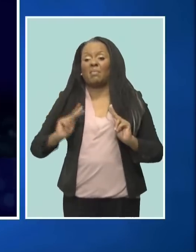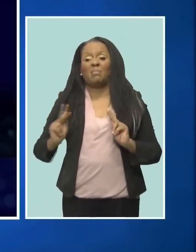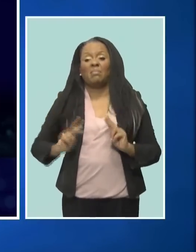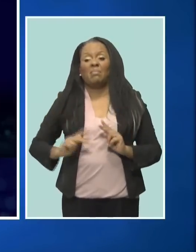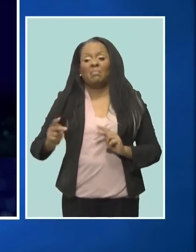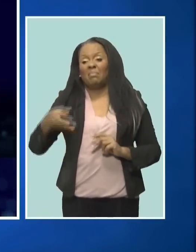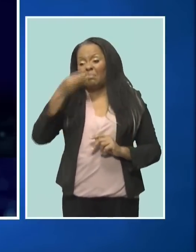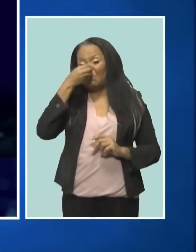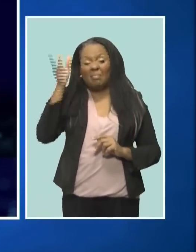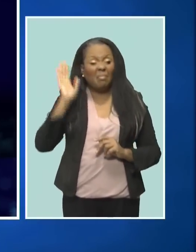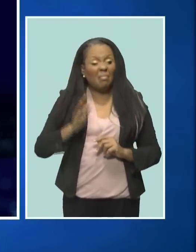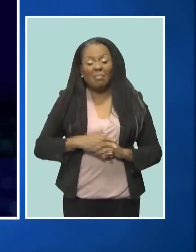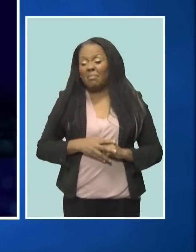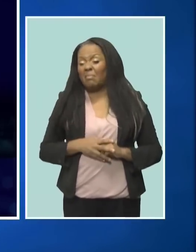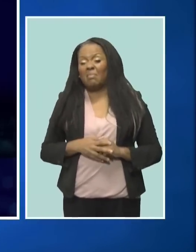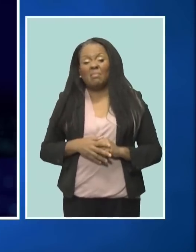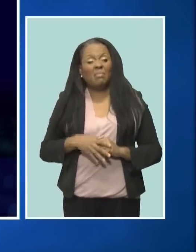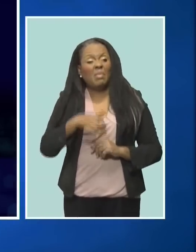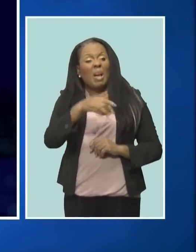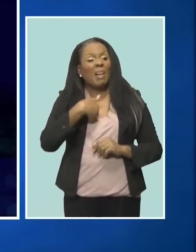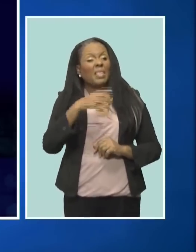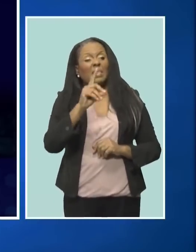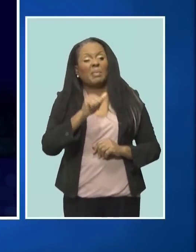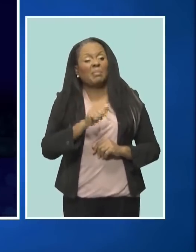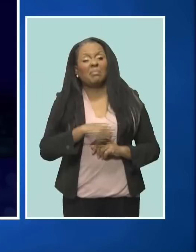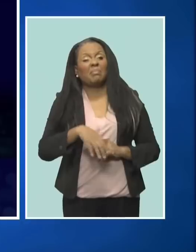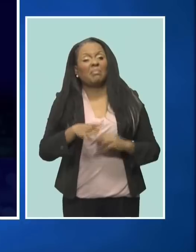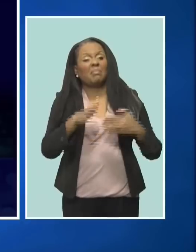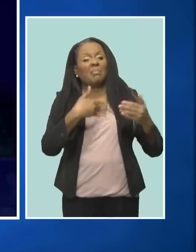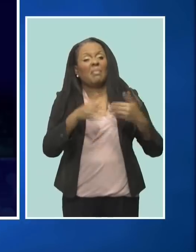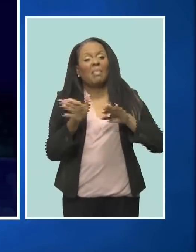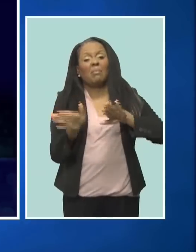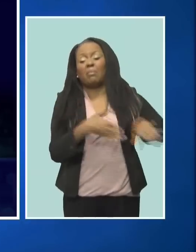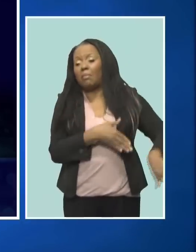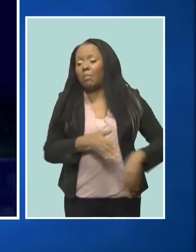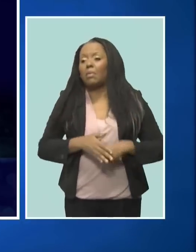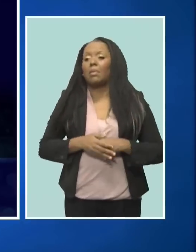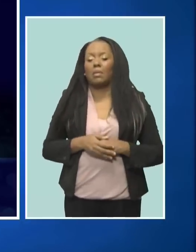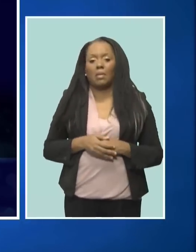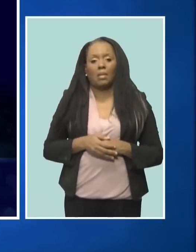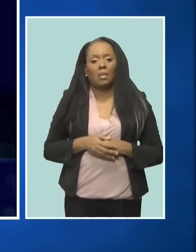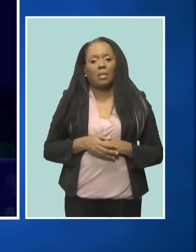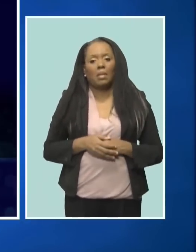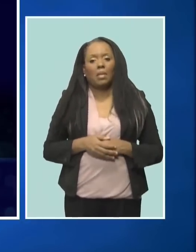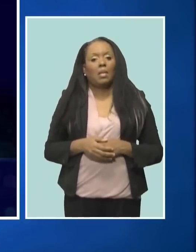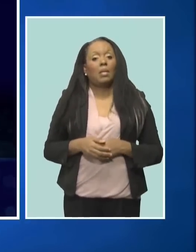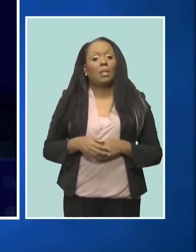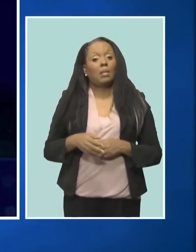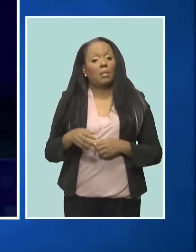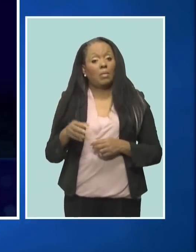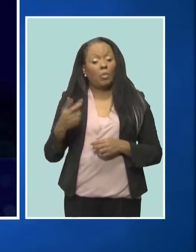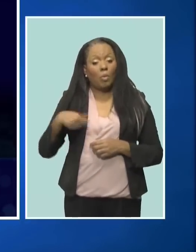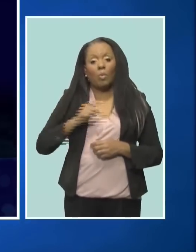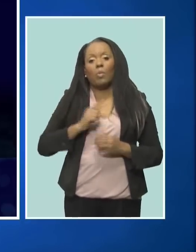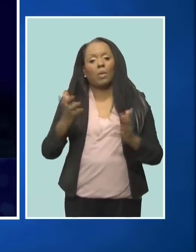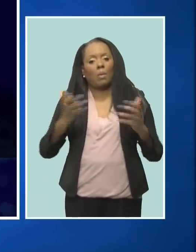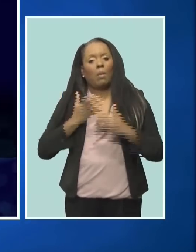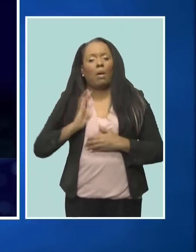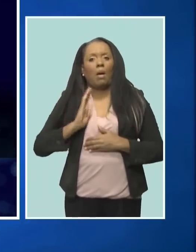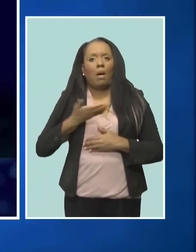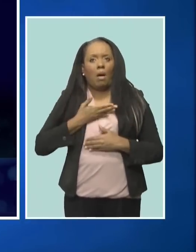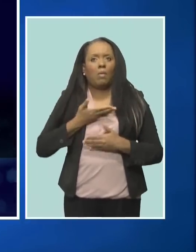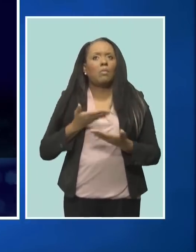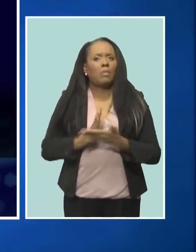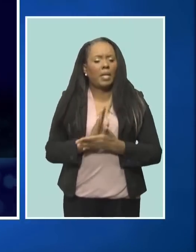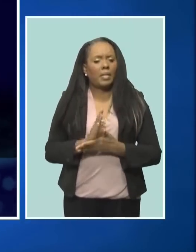understand that persons with disabilities are only trying to ascertain our rights as